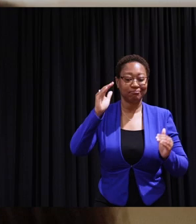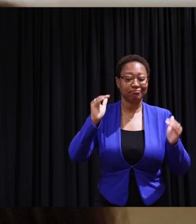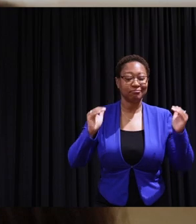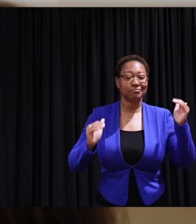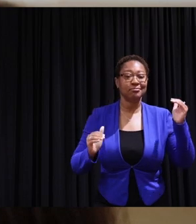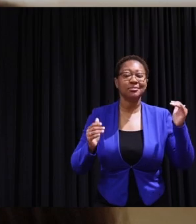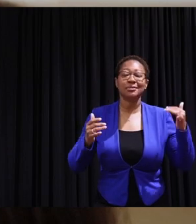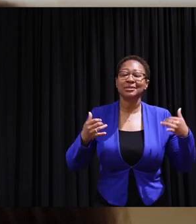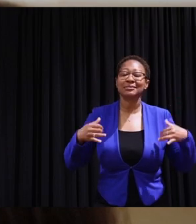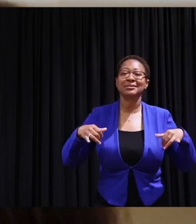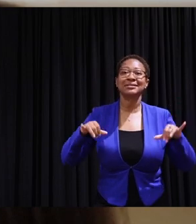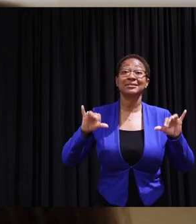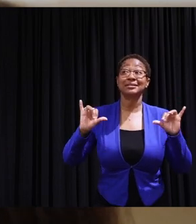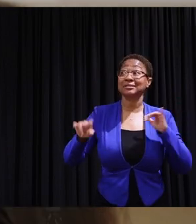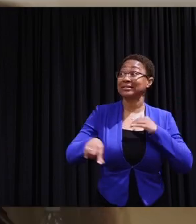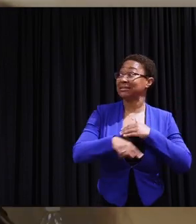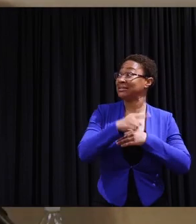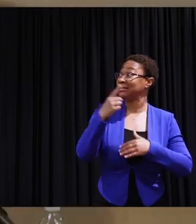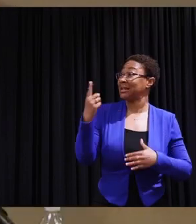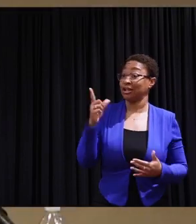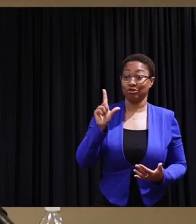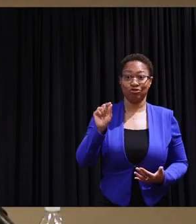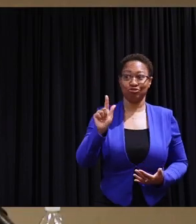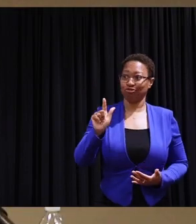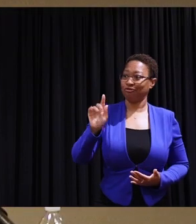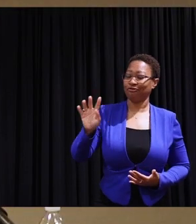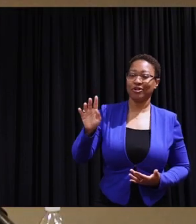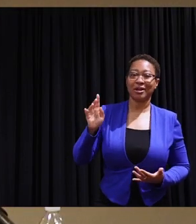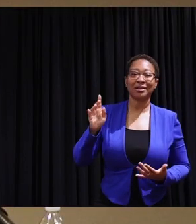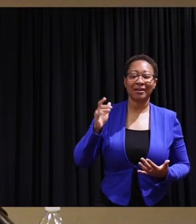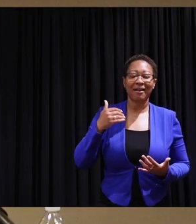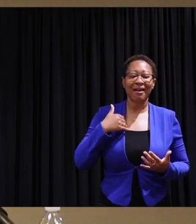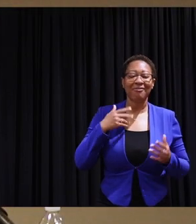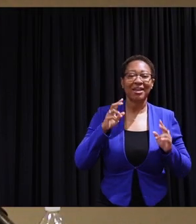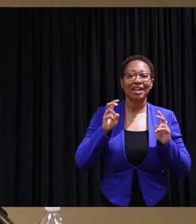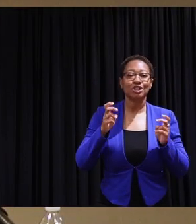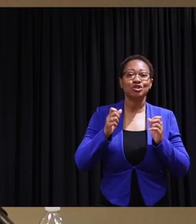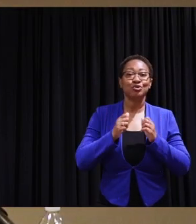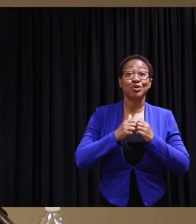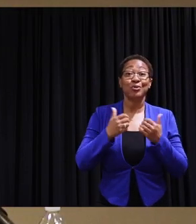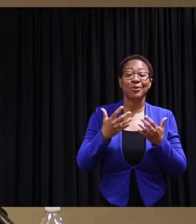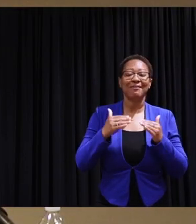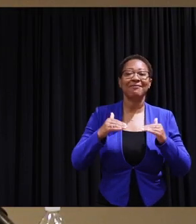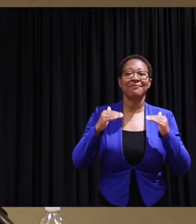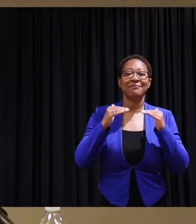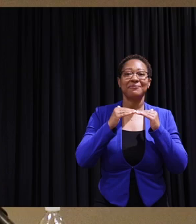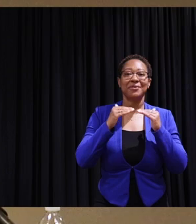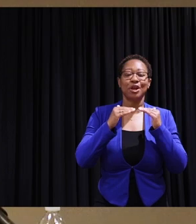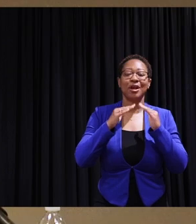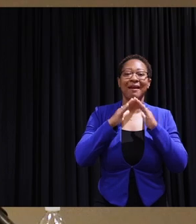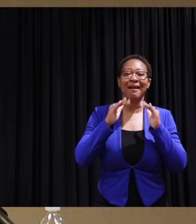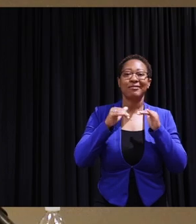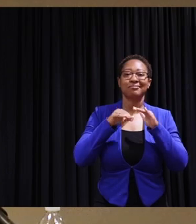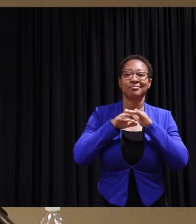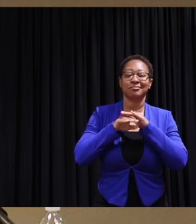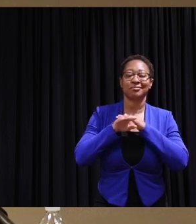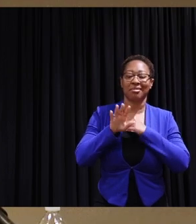there's still today in 2024 issues with fair housing. Right. It's